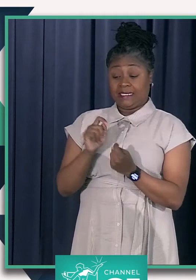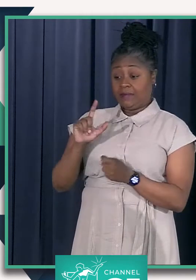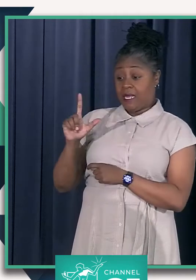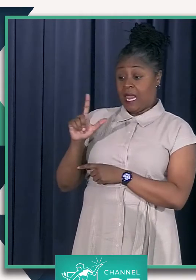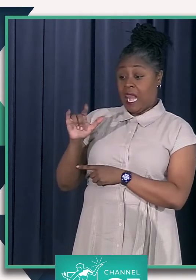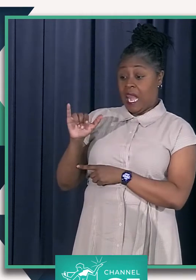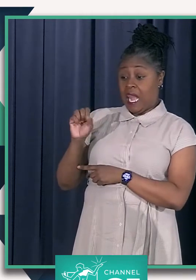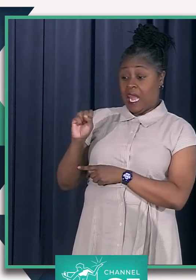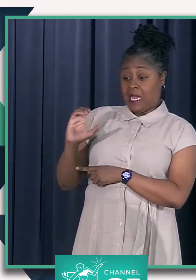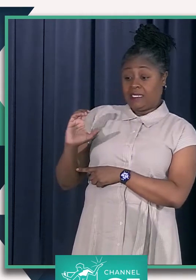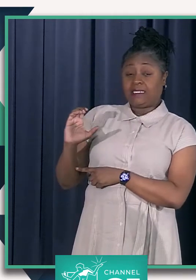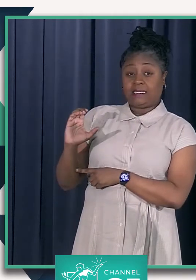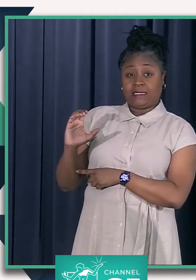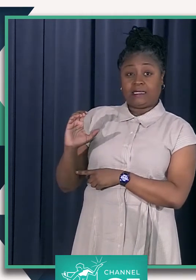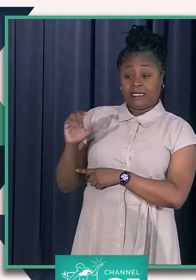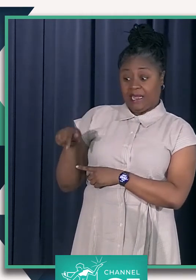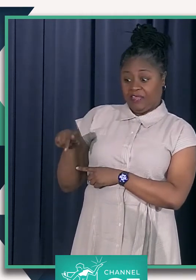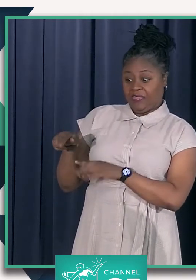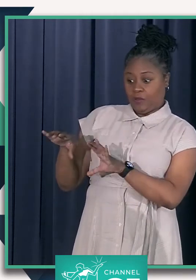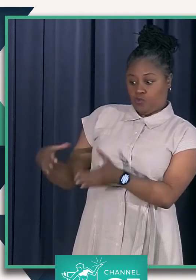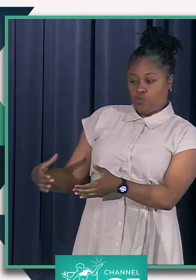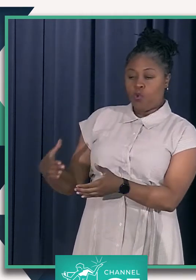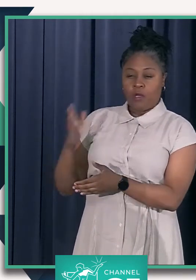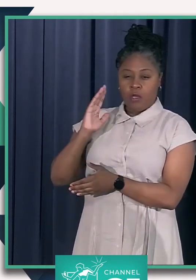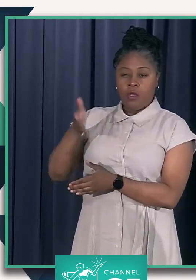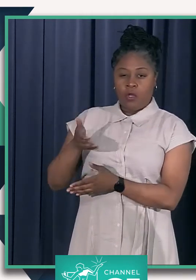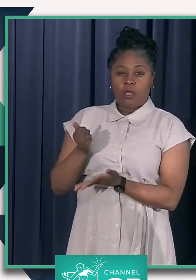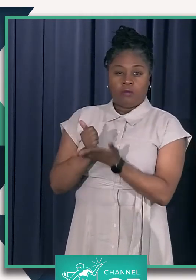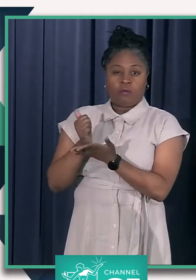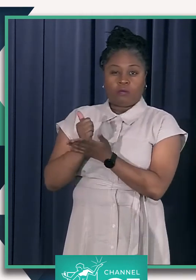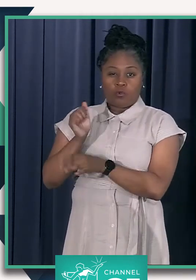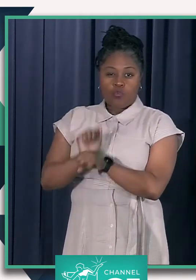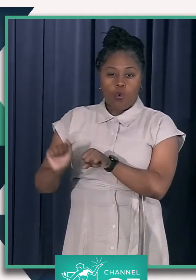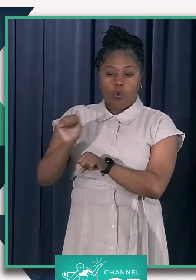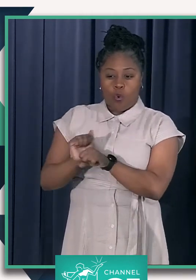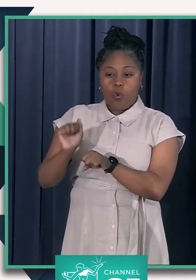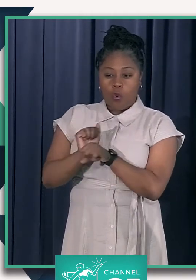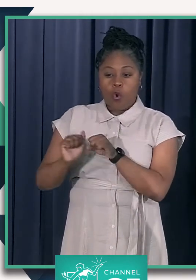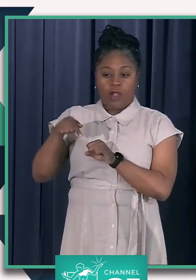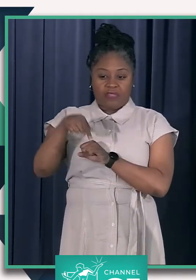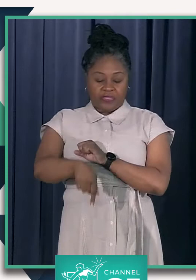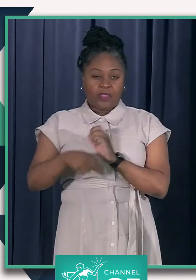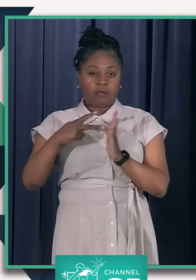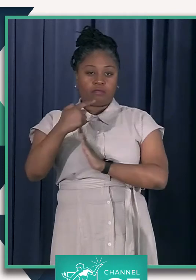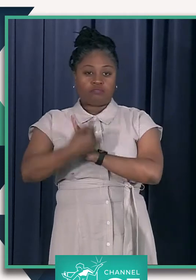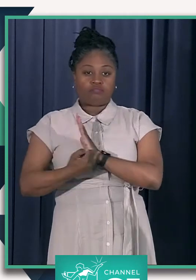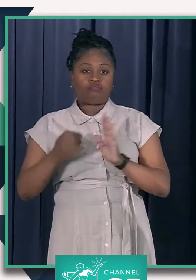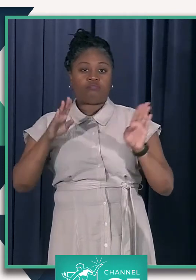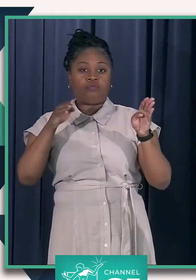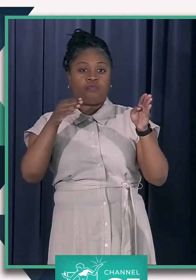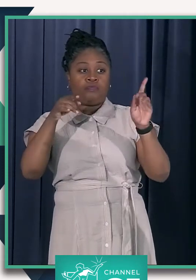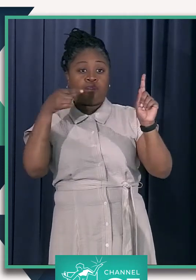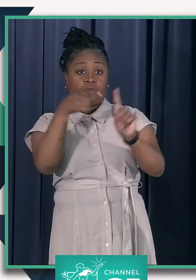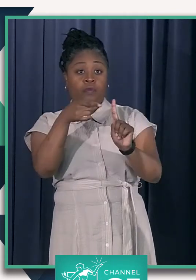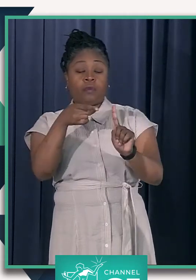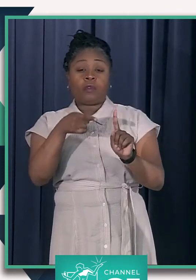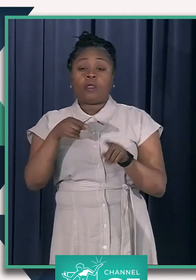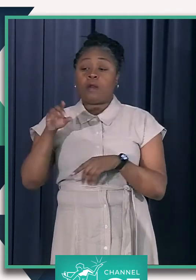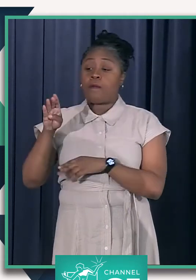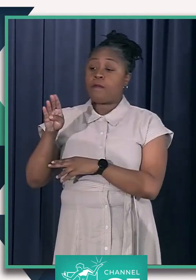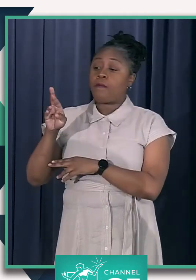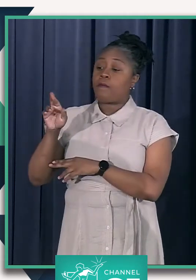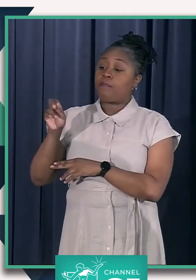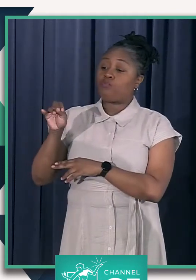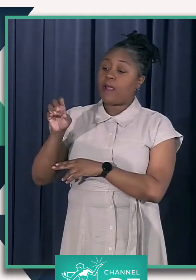them working on this project. I want to thank Victor Abla on our team, along with Brandon Ivory and